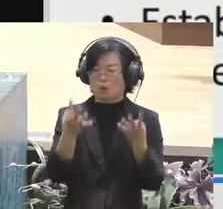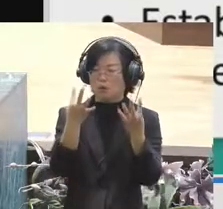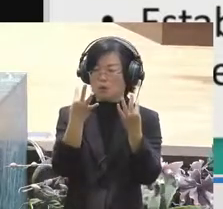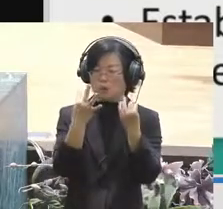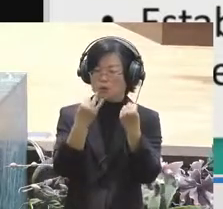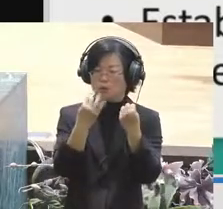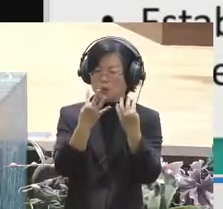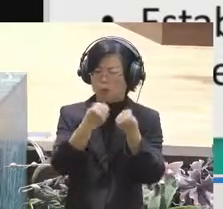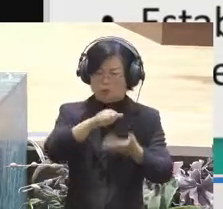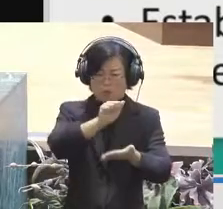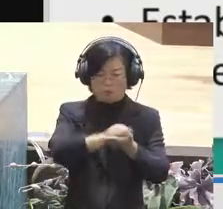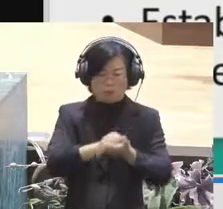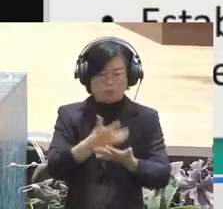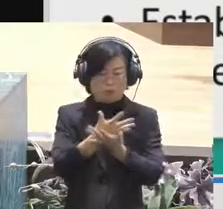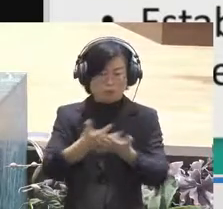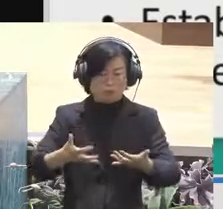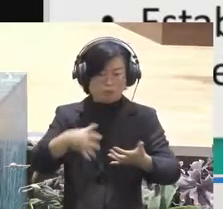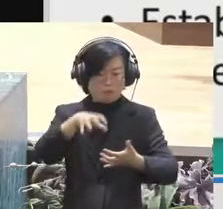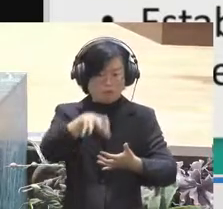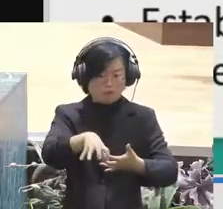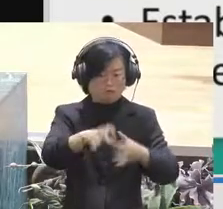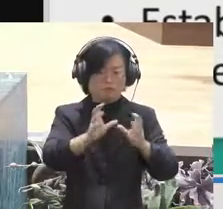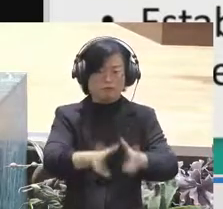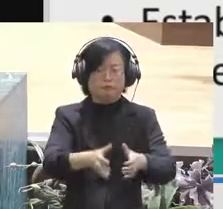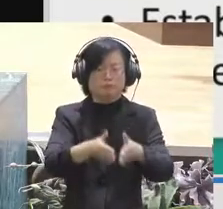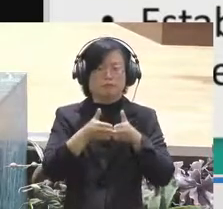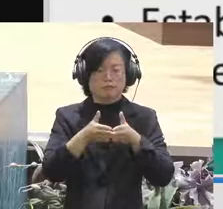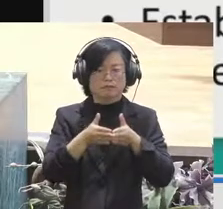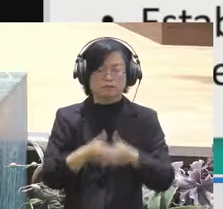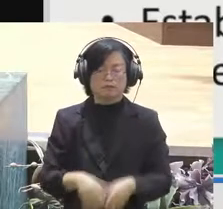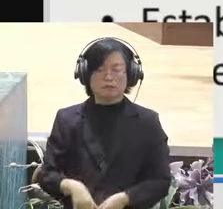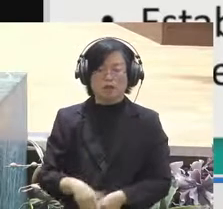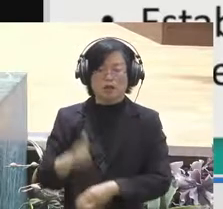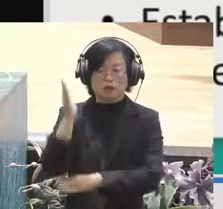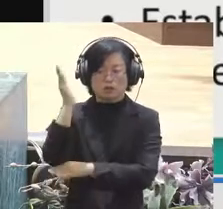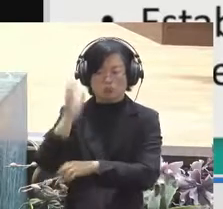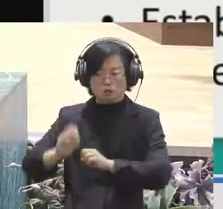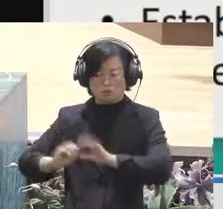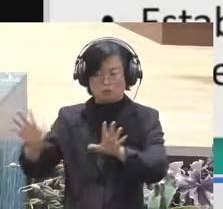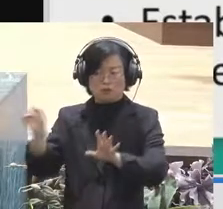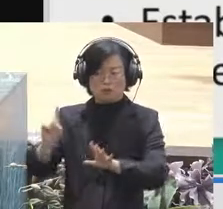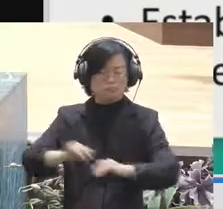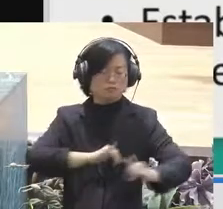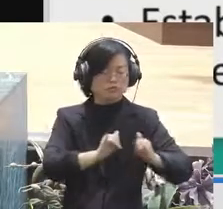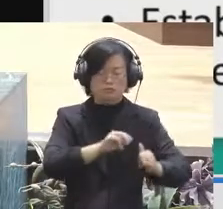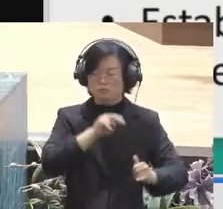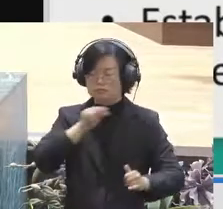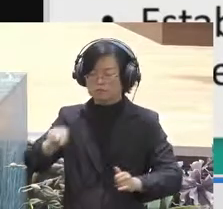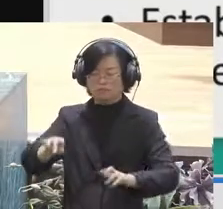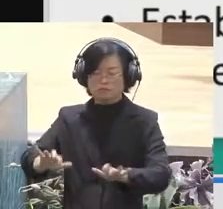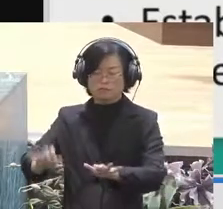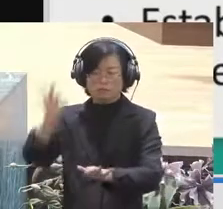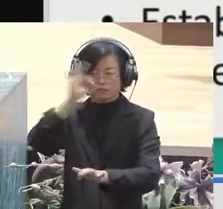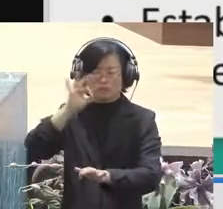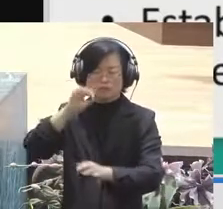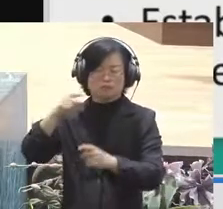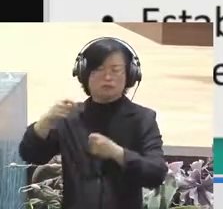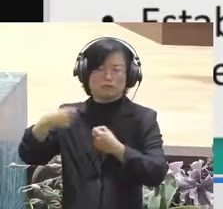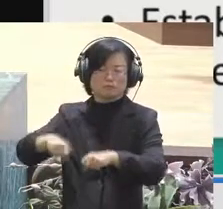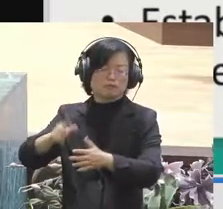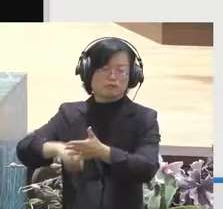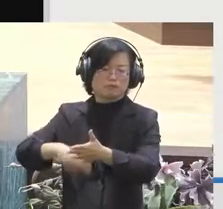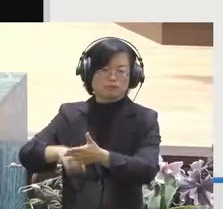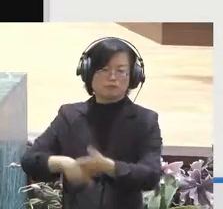easily and publicly available for using, reusing, and sharing. And establishing legal framework in the form of open government